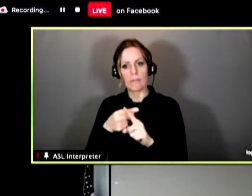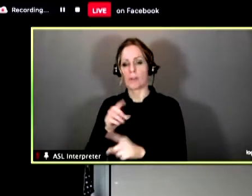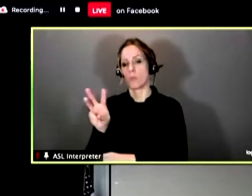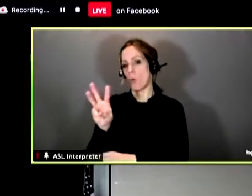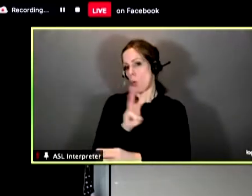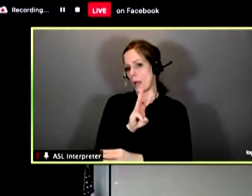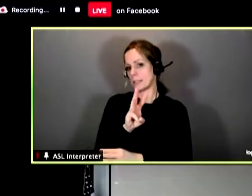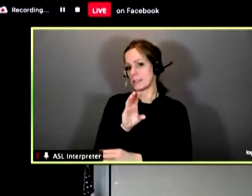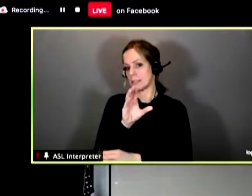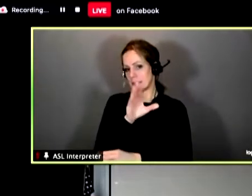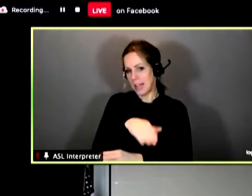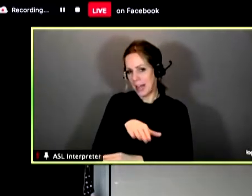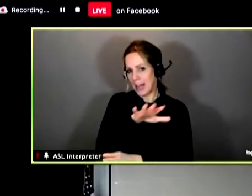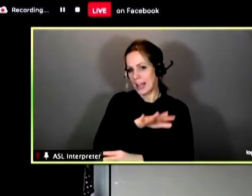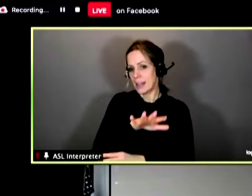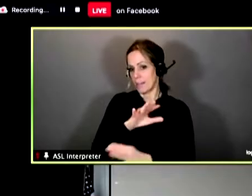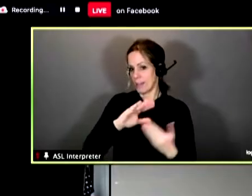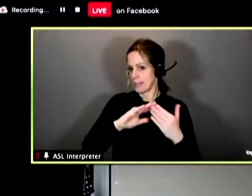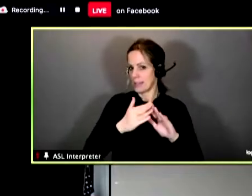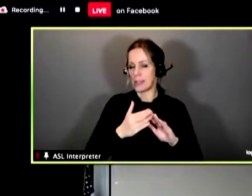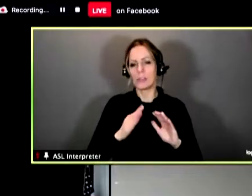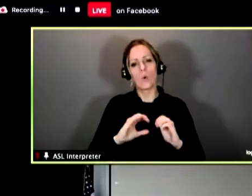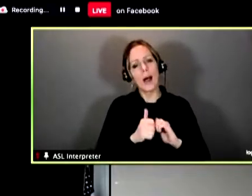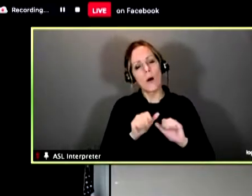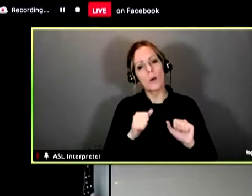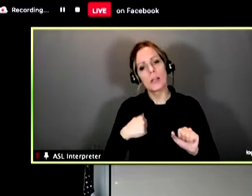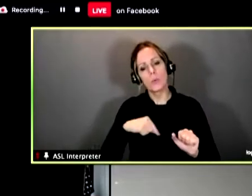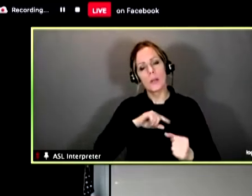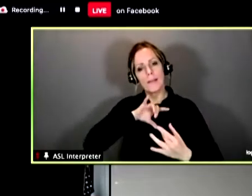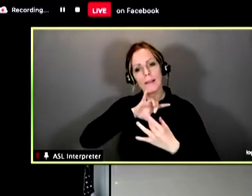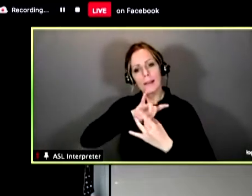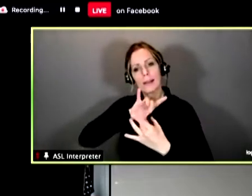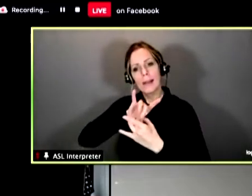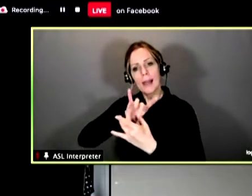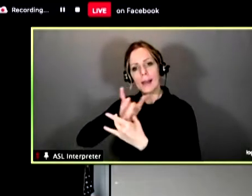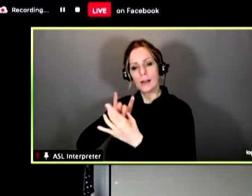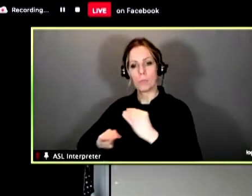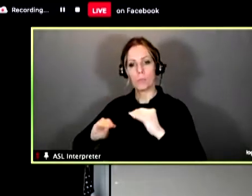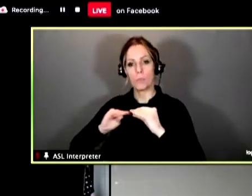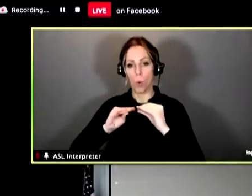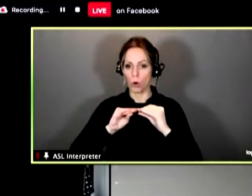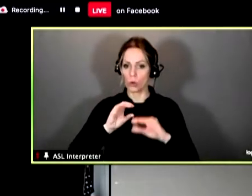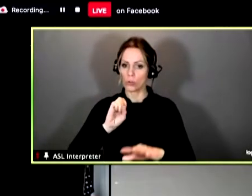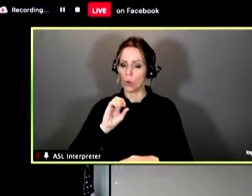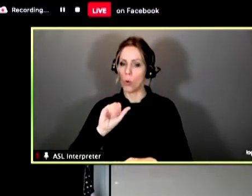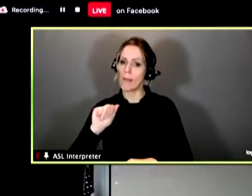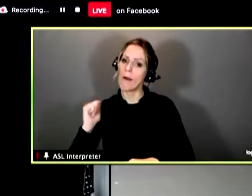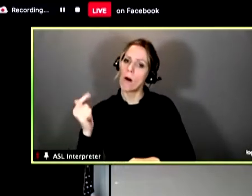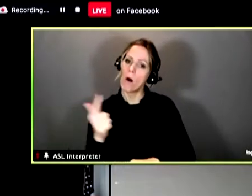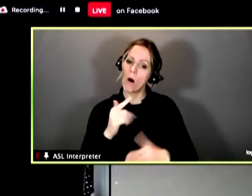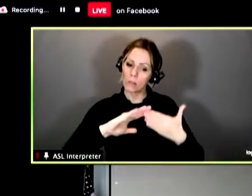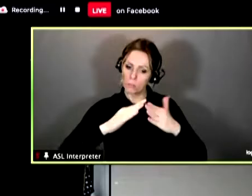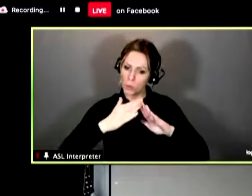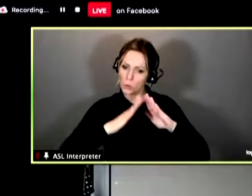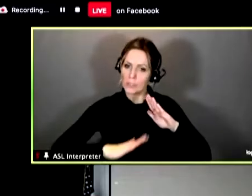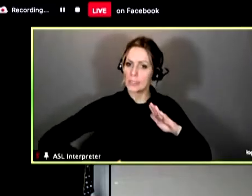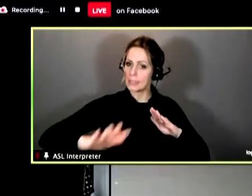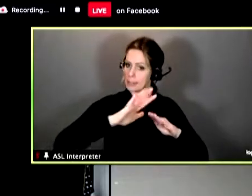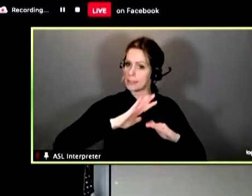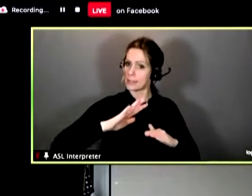we make more connections so that all communities, in this case, the Hispanic community,